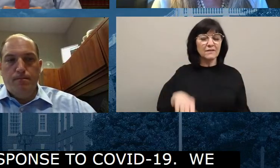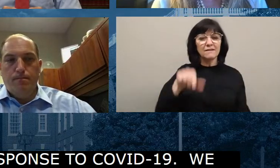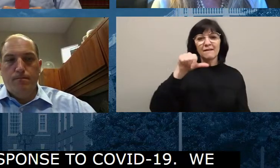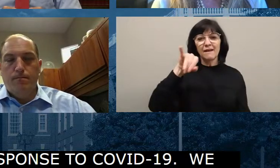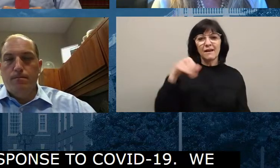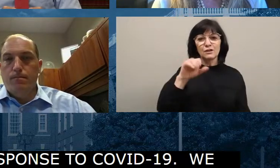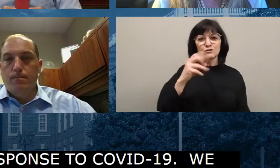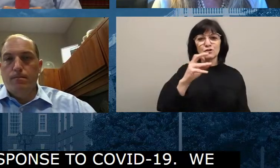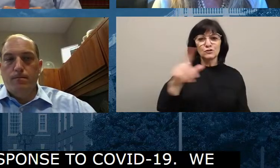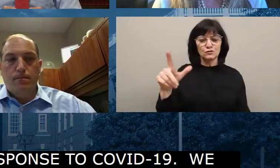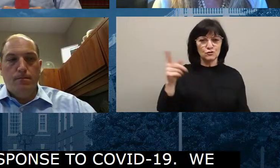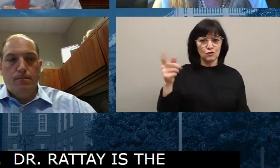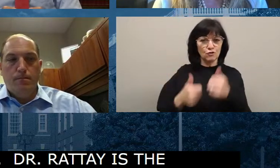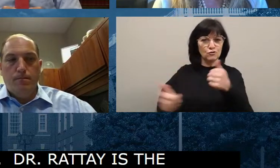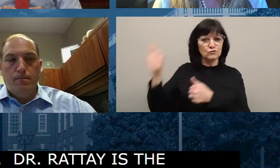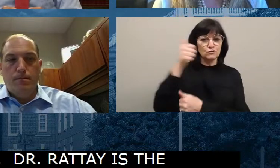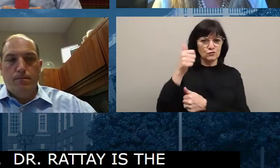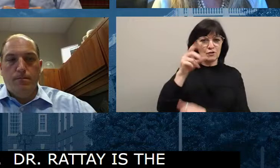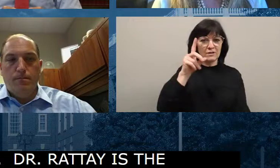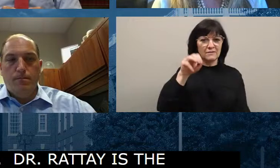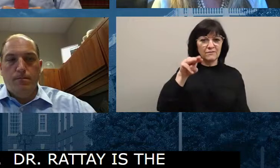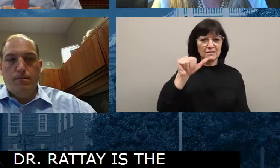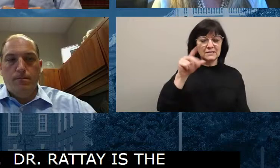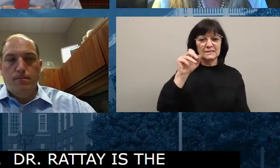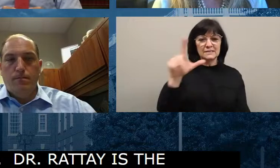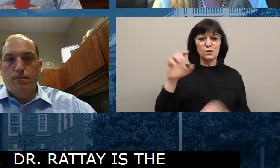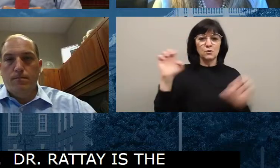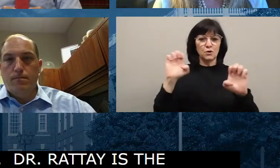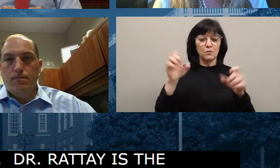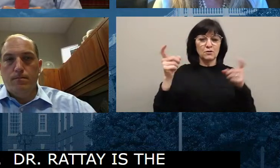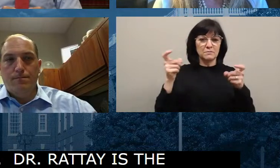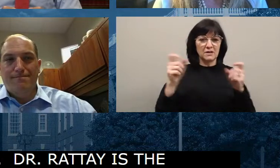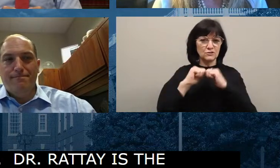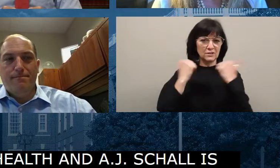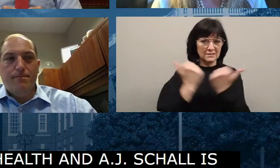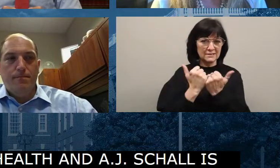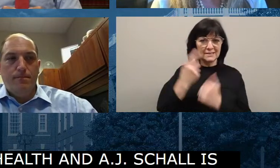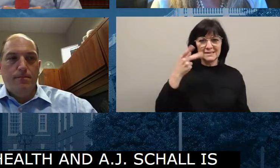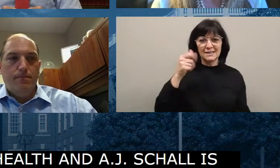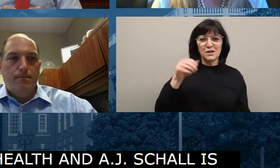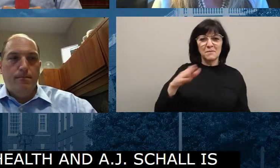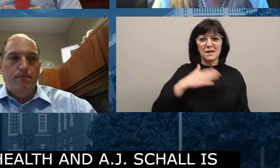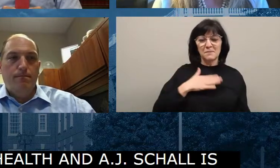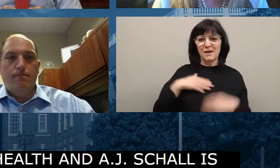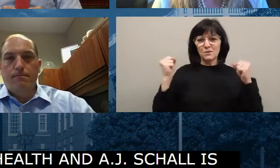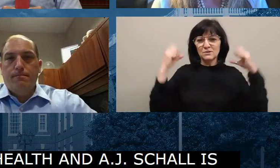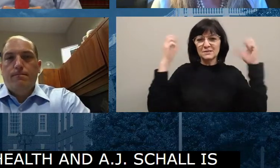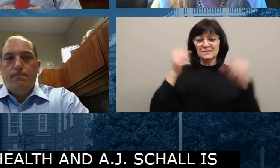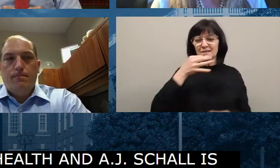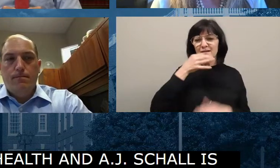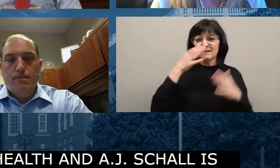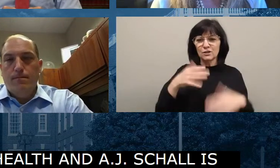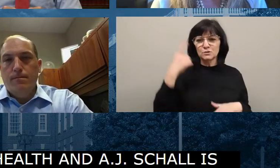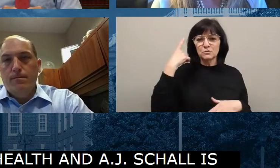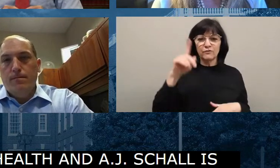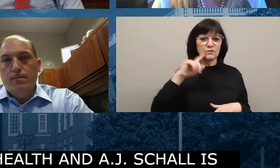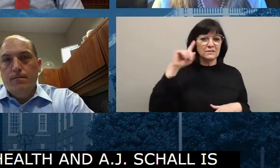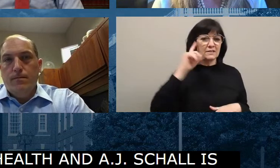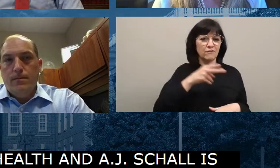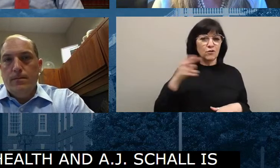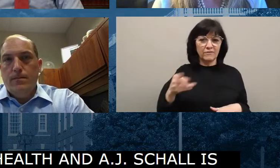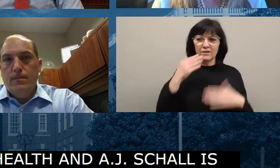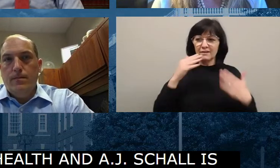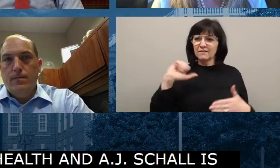Delaware Emergency Management Agency. And we have Pam, who's our sign language expert for the deaf and hard of hearing. Thank you all